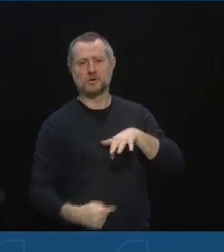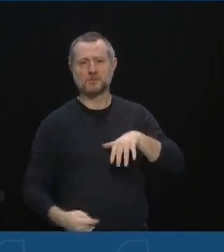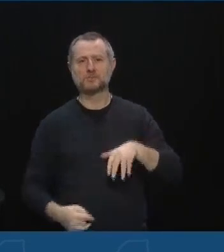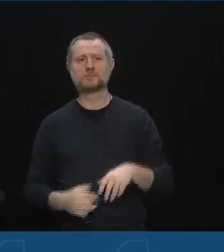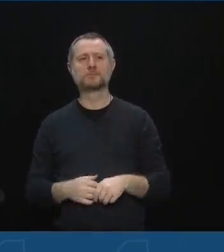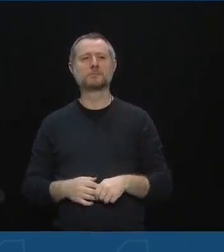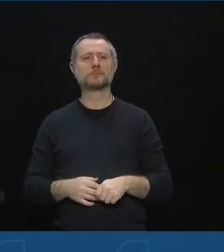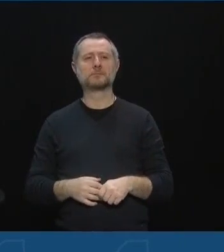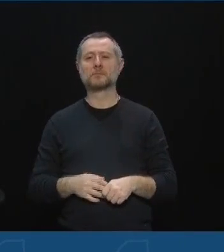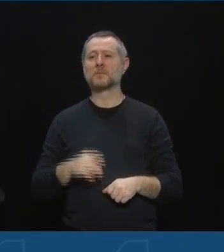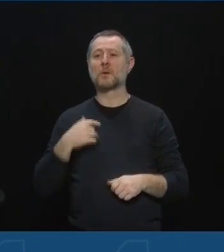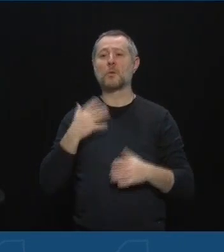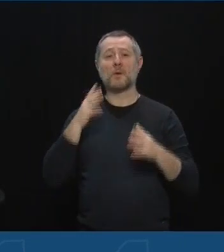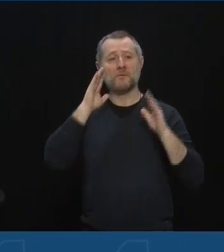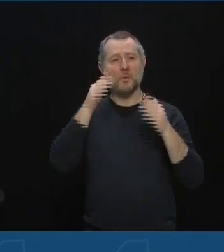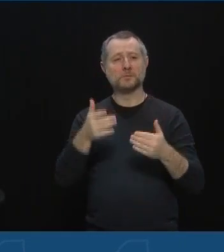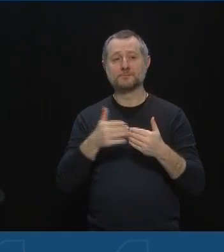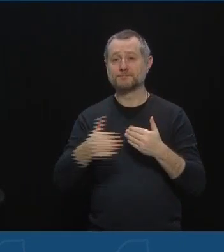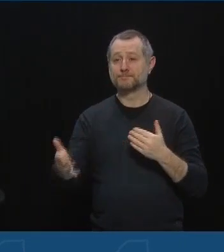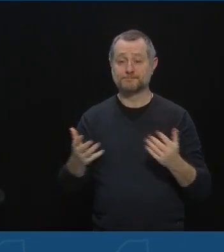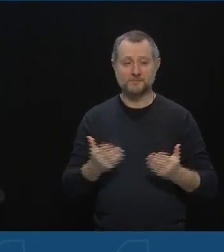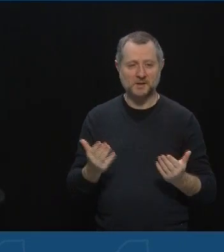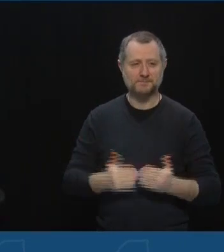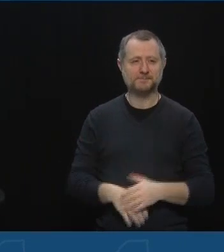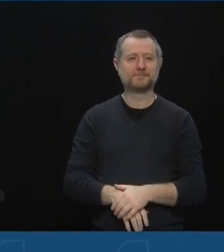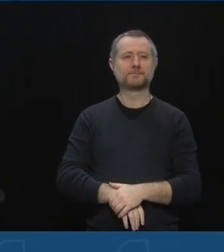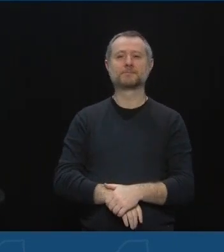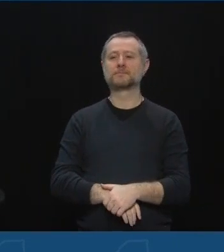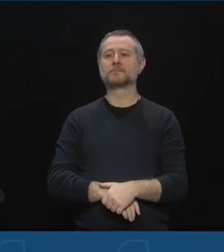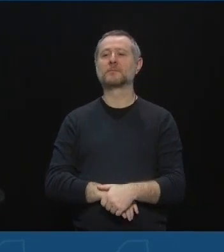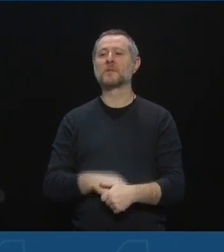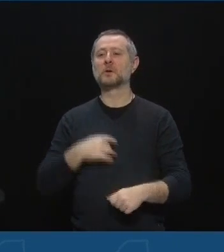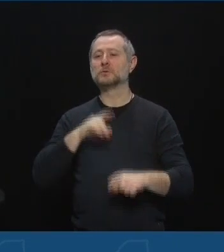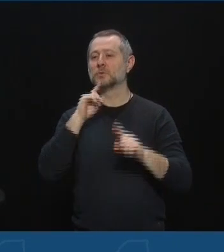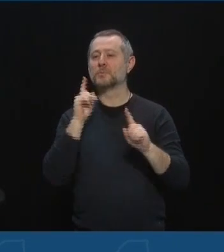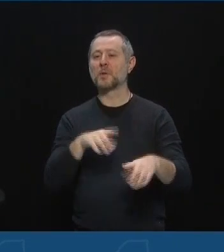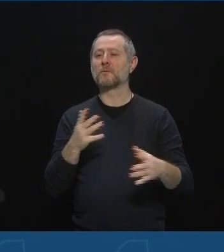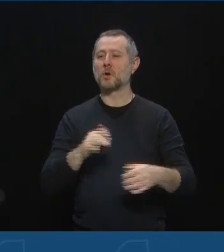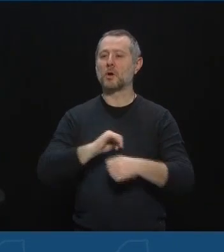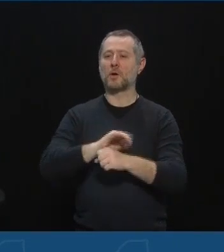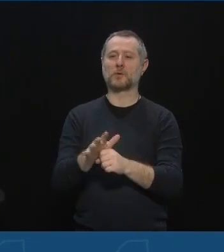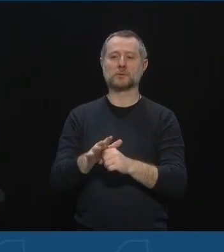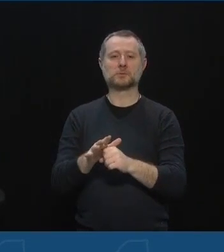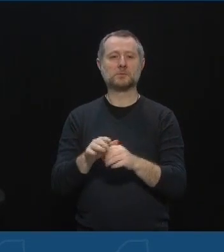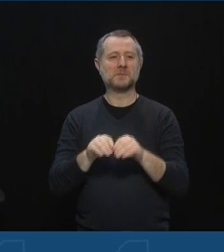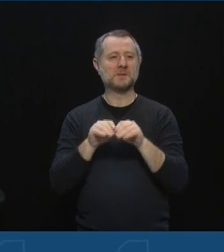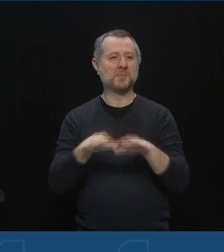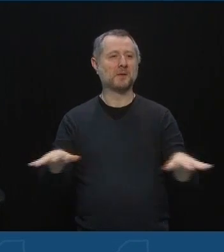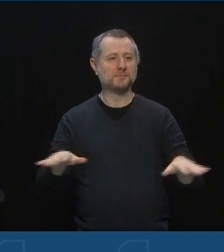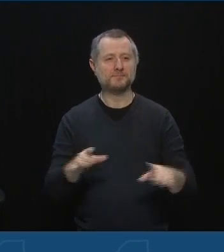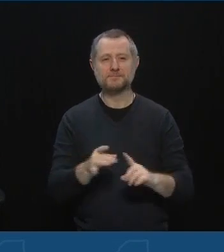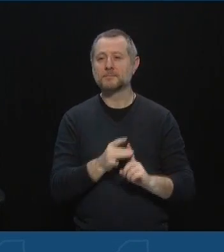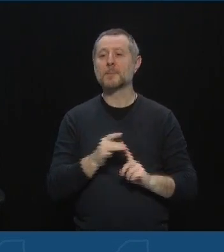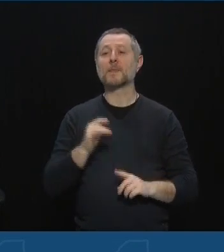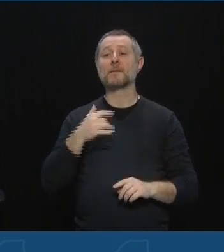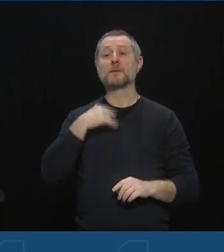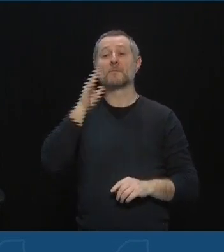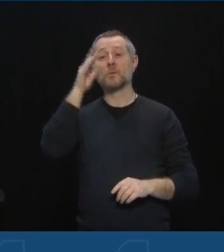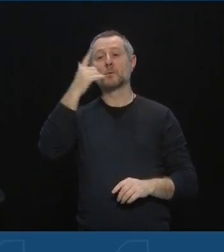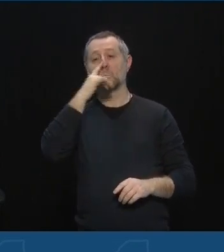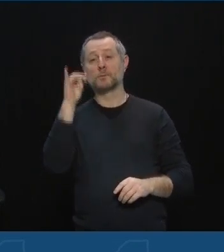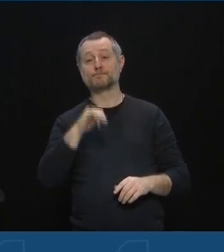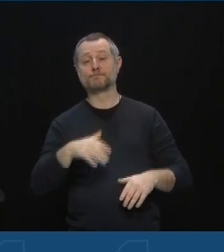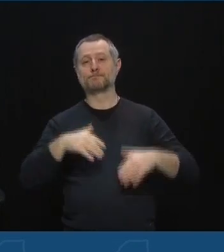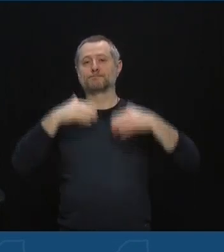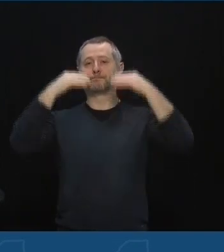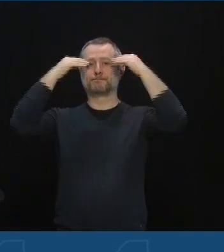we're focusing on to continue responding to the COVID-19 pandemic. We don't know what the future will bring. Because